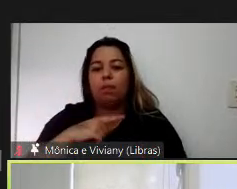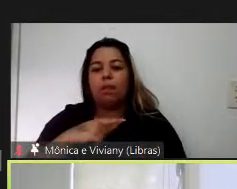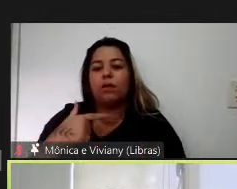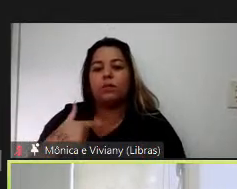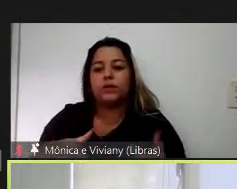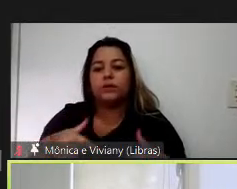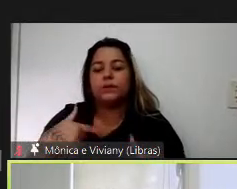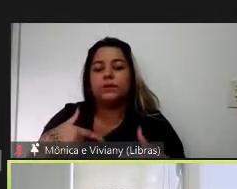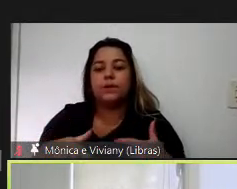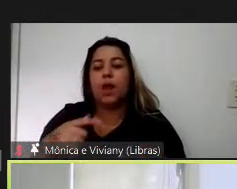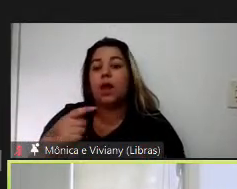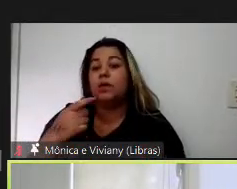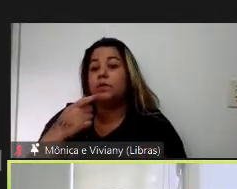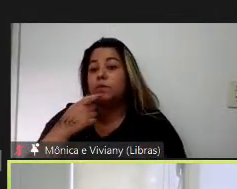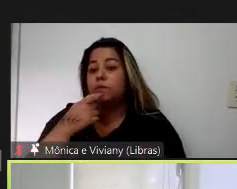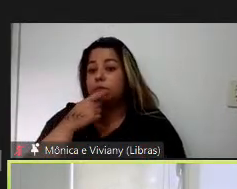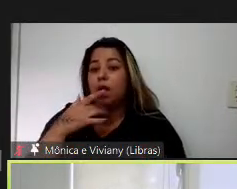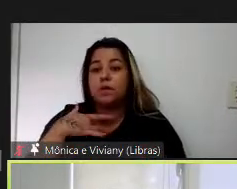we have